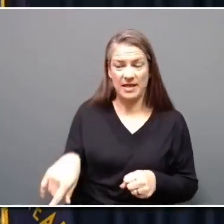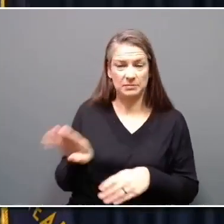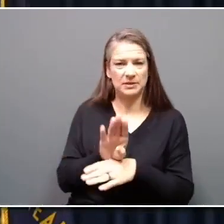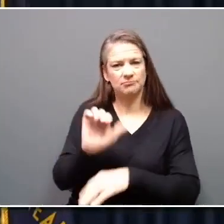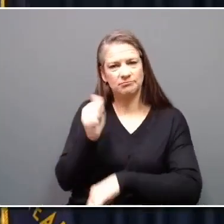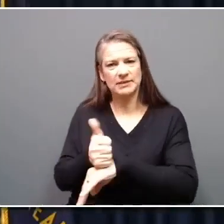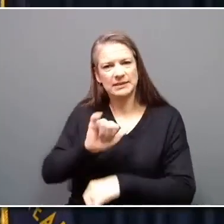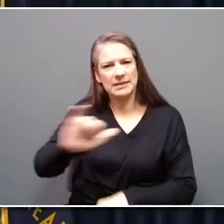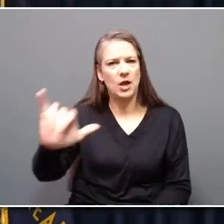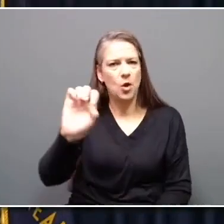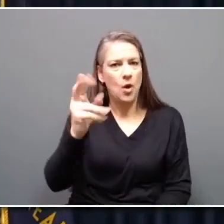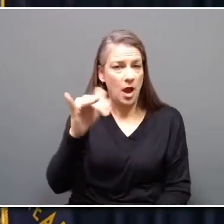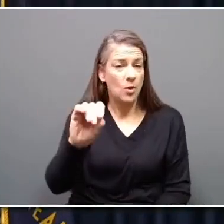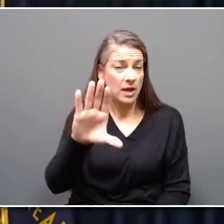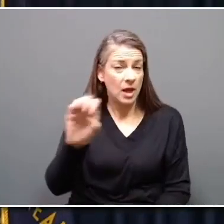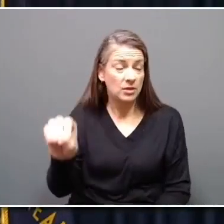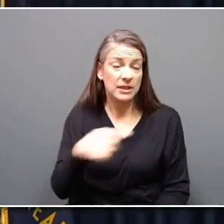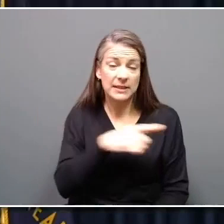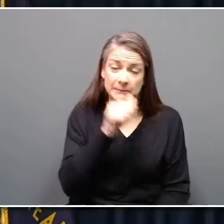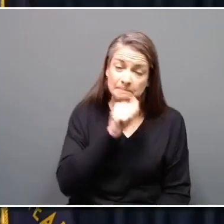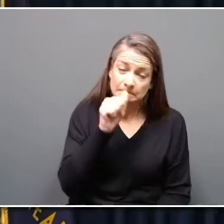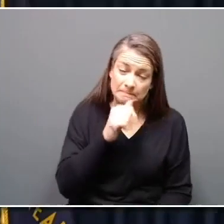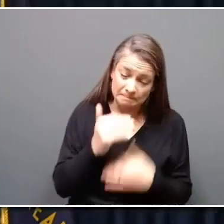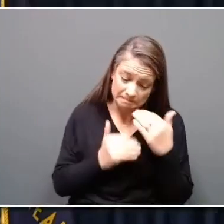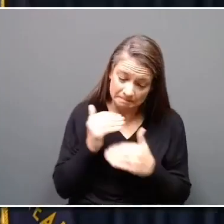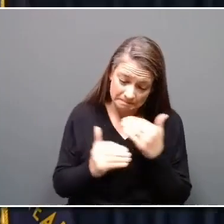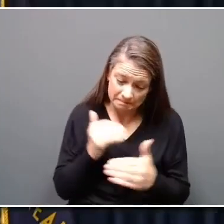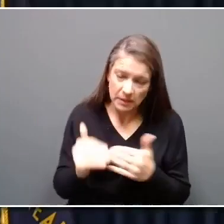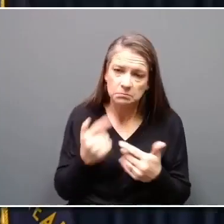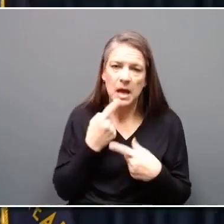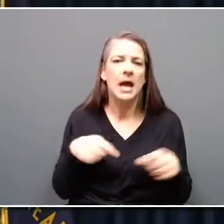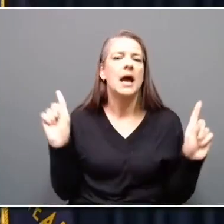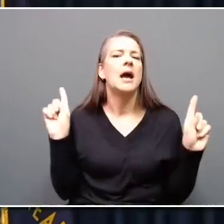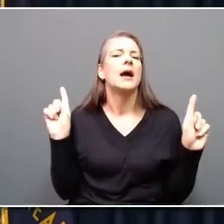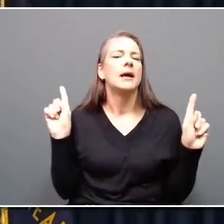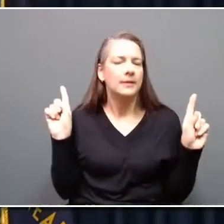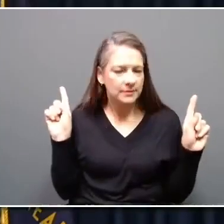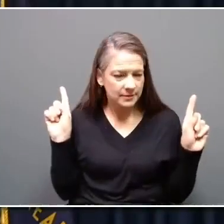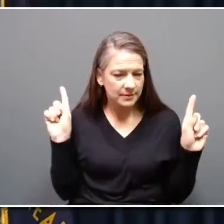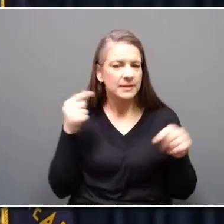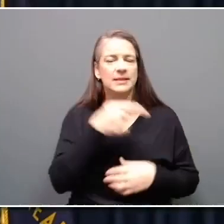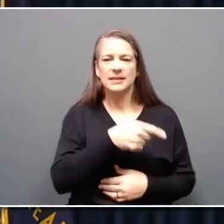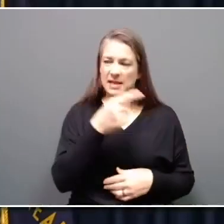Wayne's courage and resolve has paid off, from humble beginnings to one of the premier American manufacturers of nonwoven fabric in 15 short